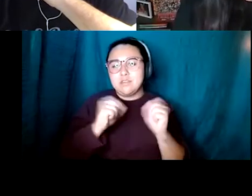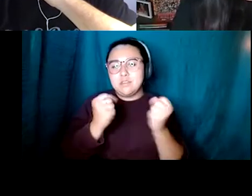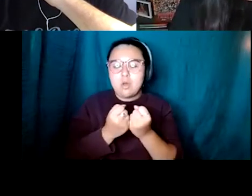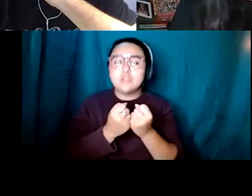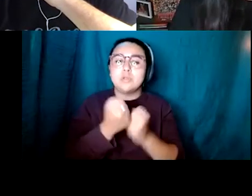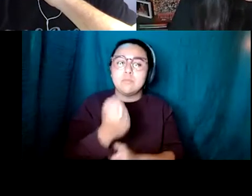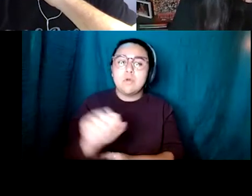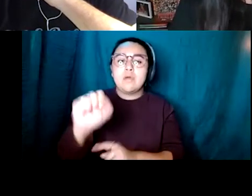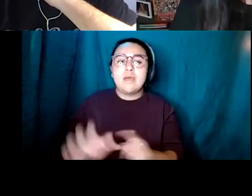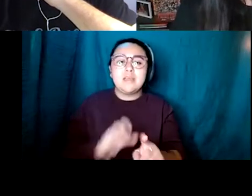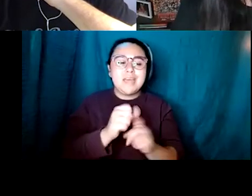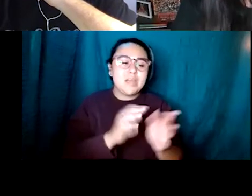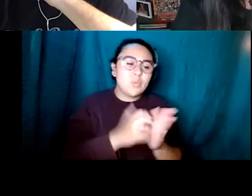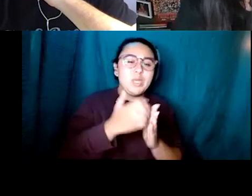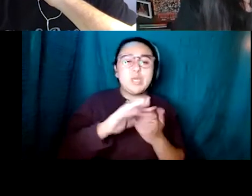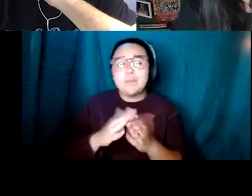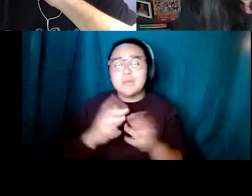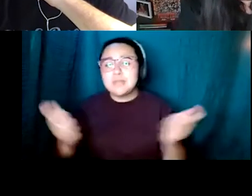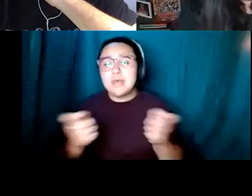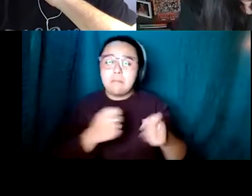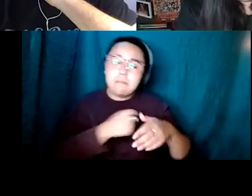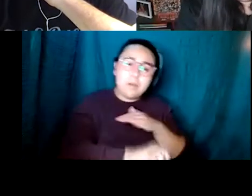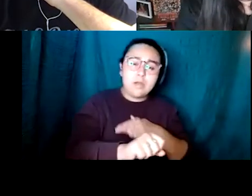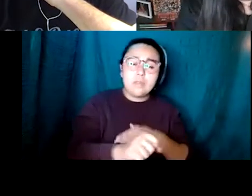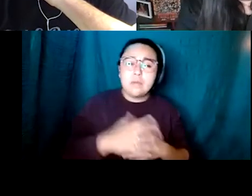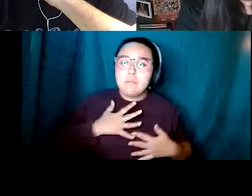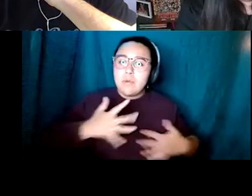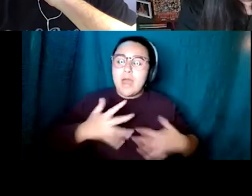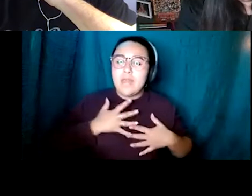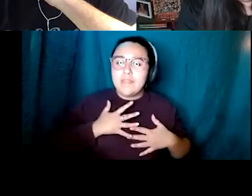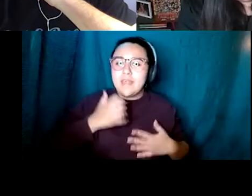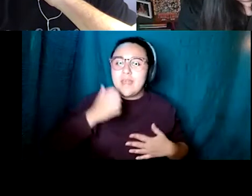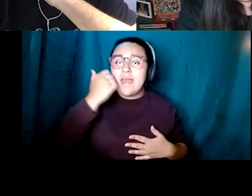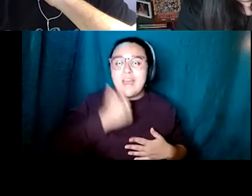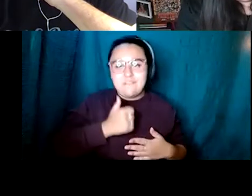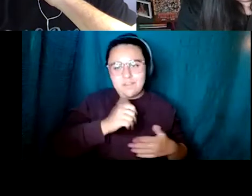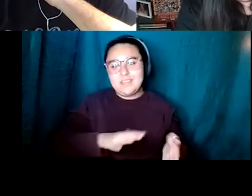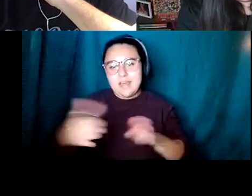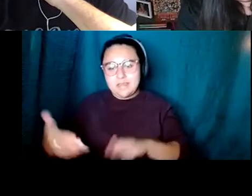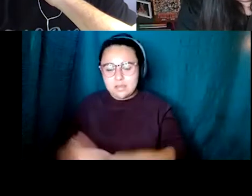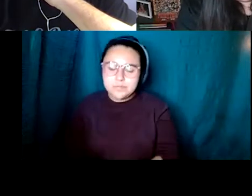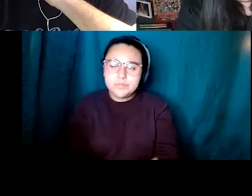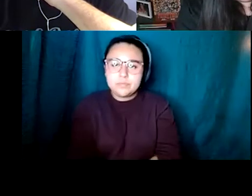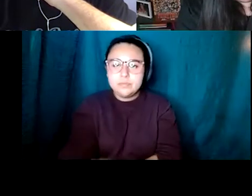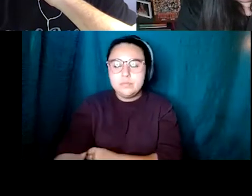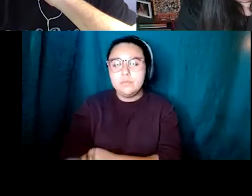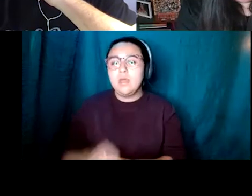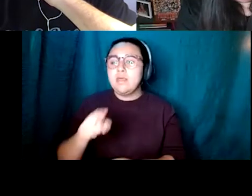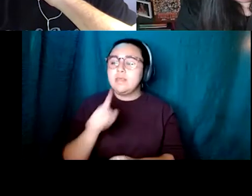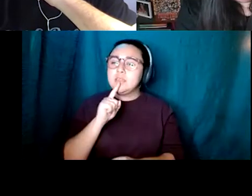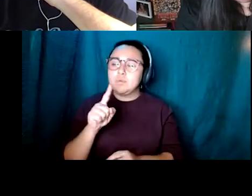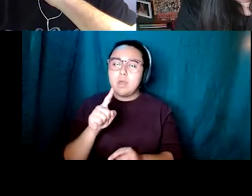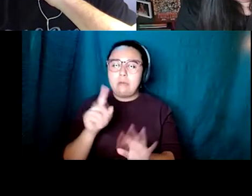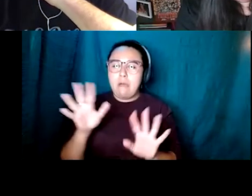every community celebration, every birth, every breath, every death. This mighty legacy of